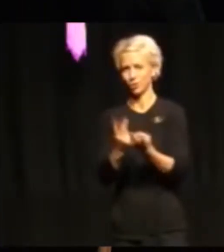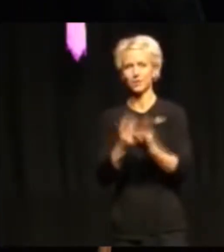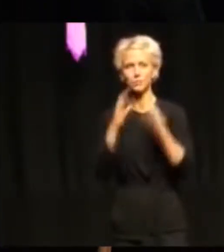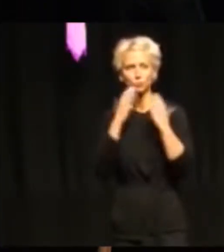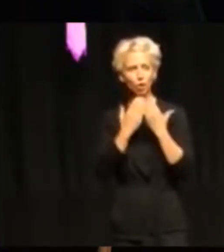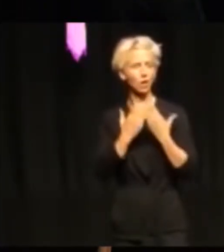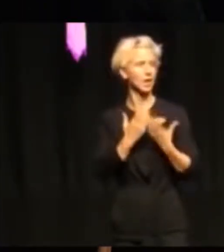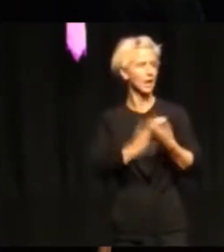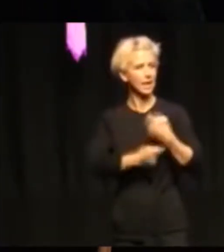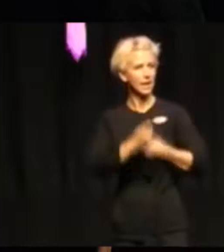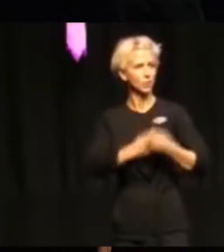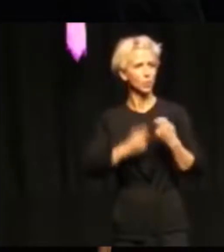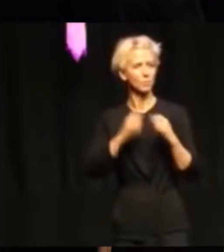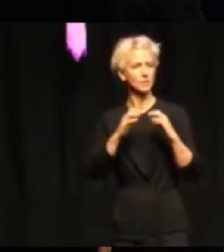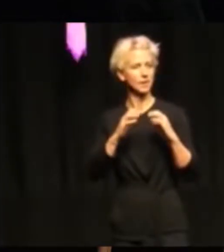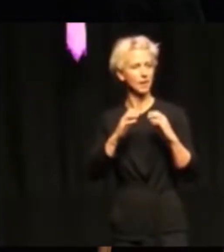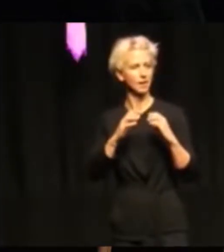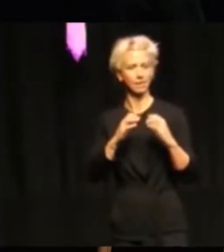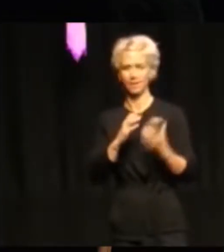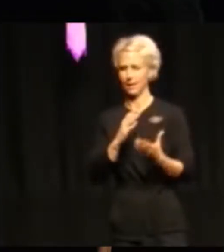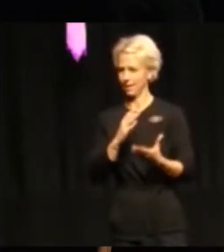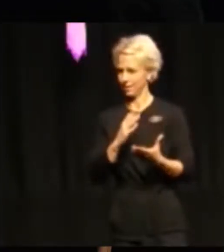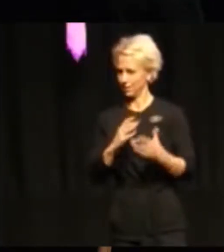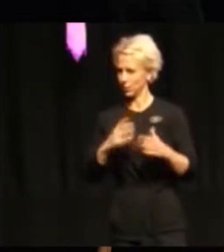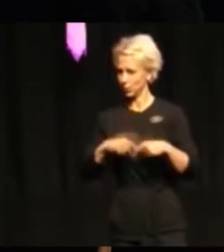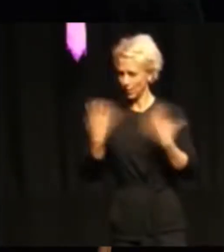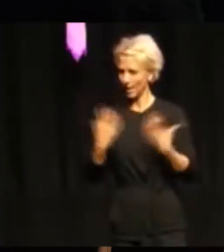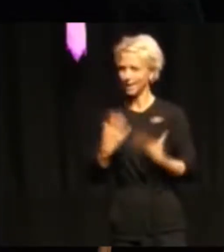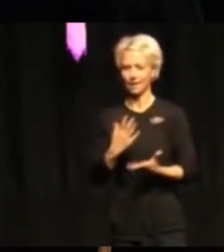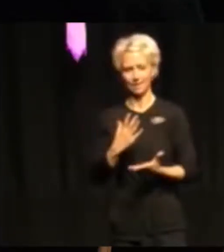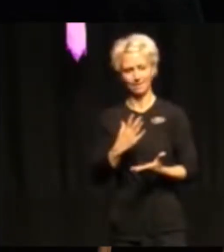you. How nice to be here.